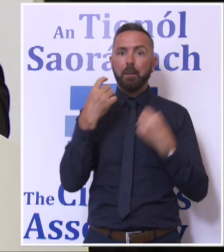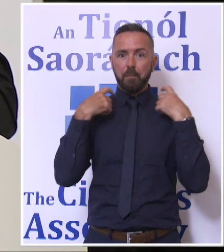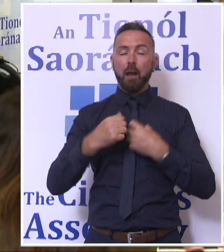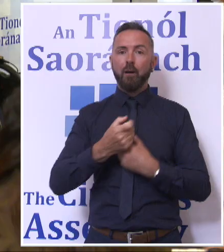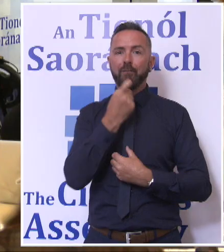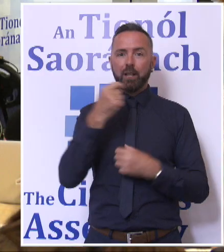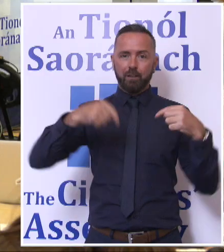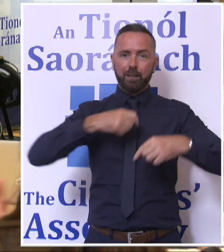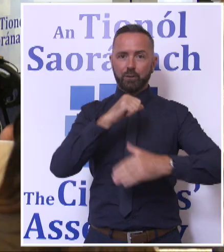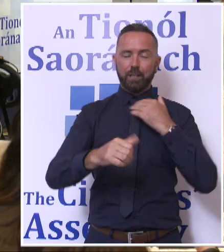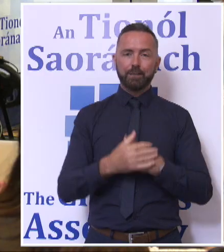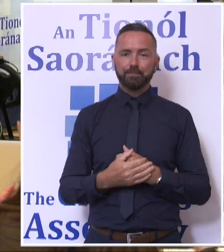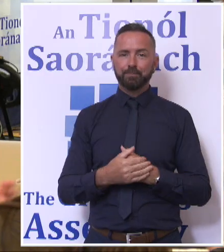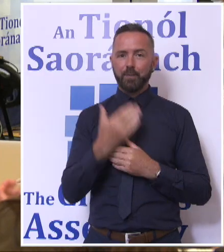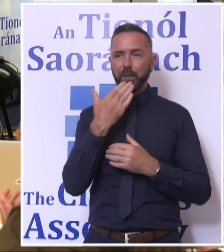Gromagad.